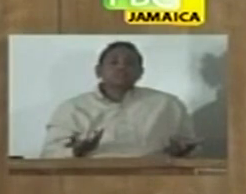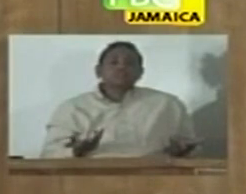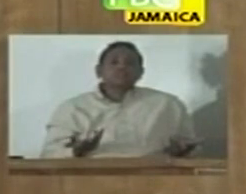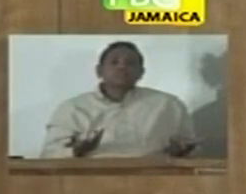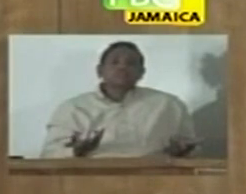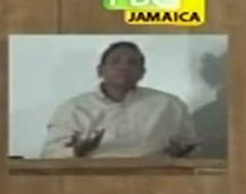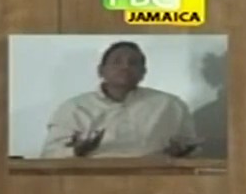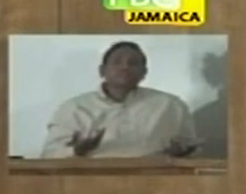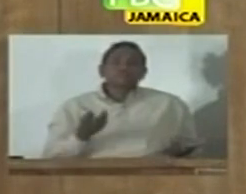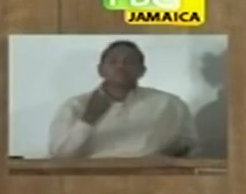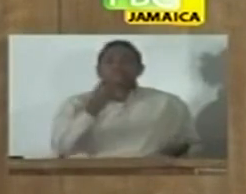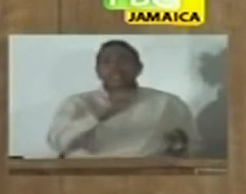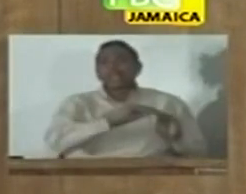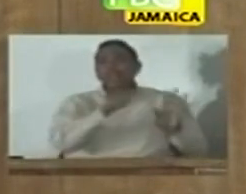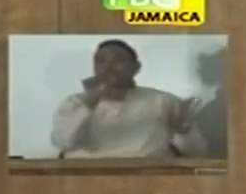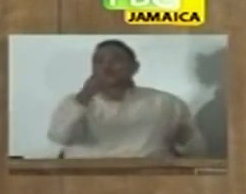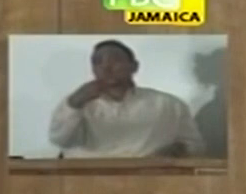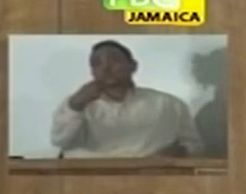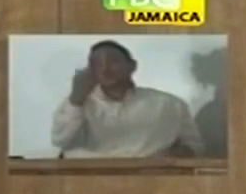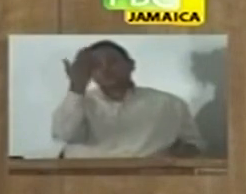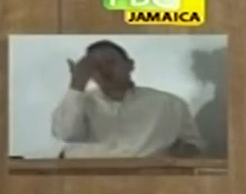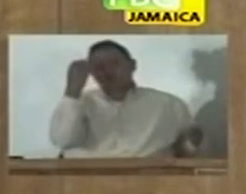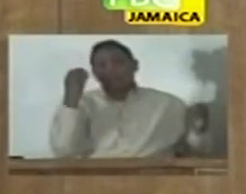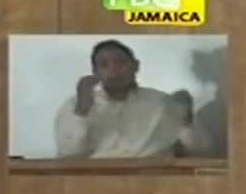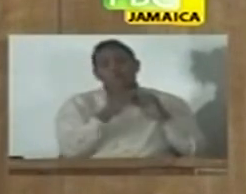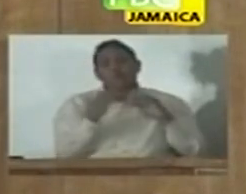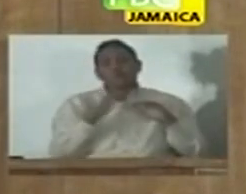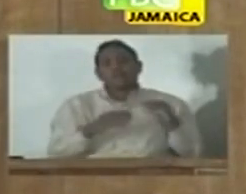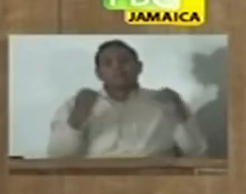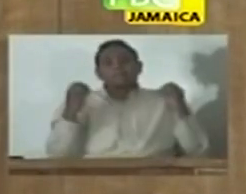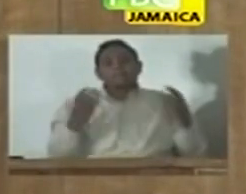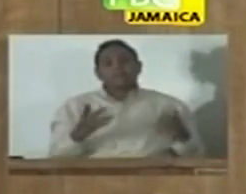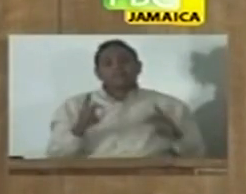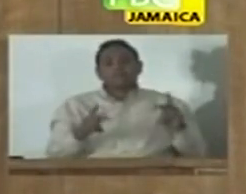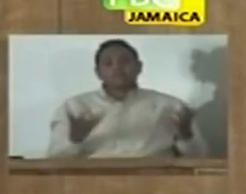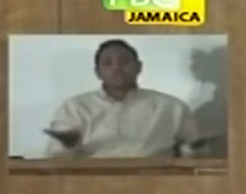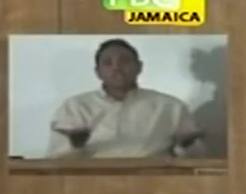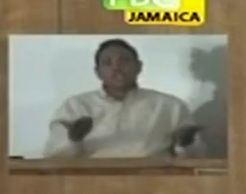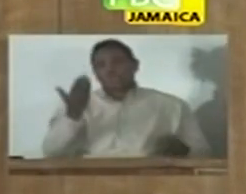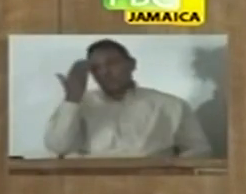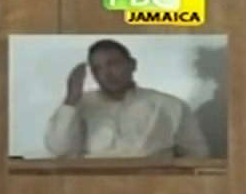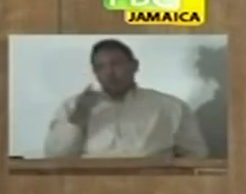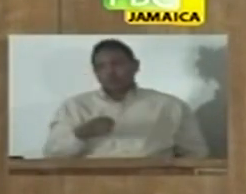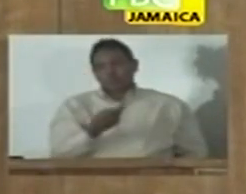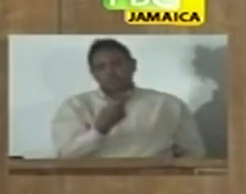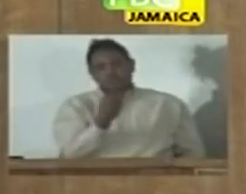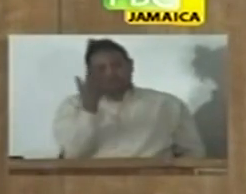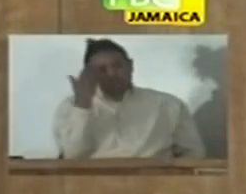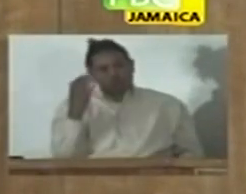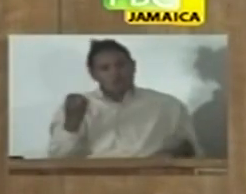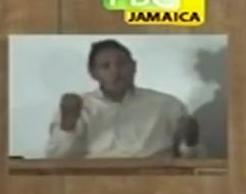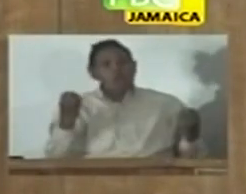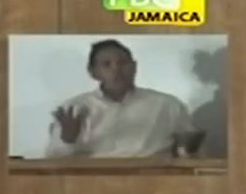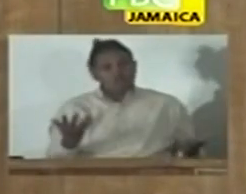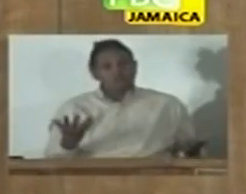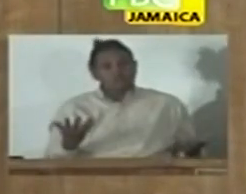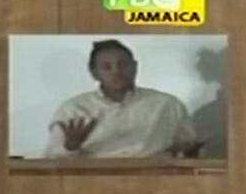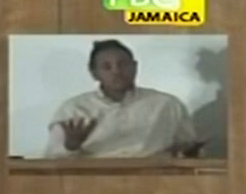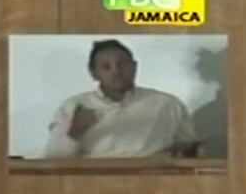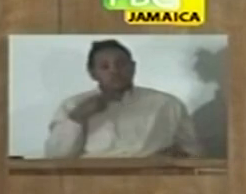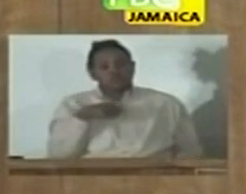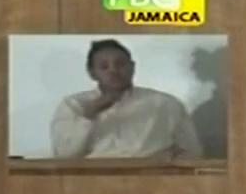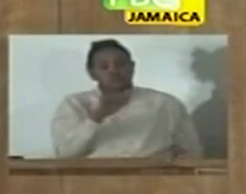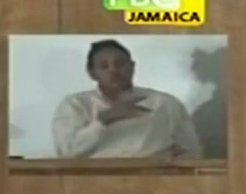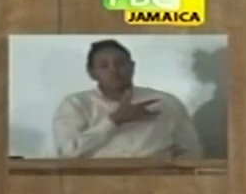You and I know more than many people here know. Yeah. So let us appreciate